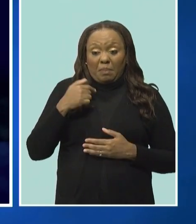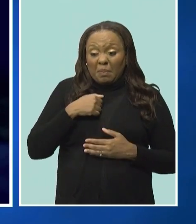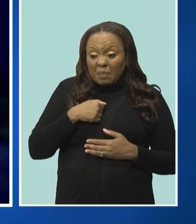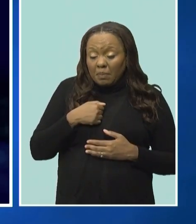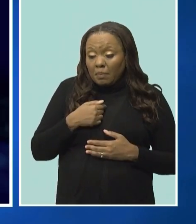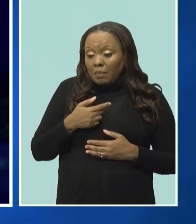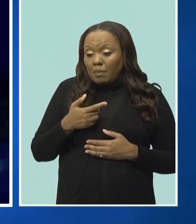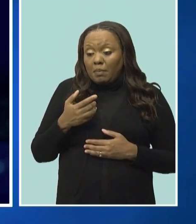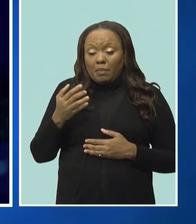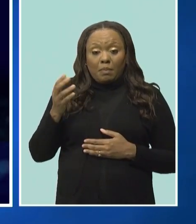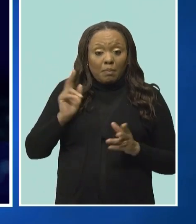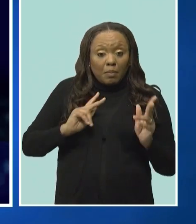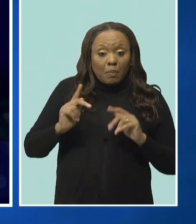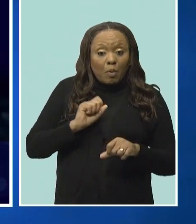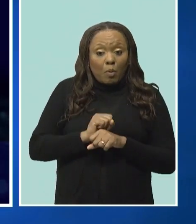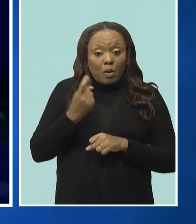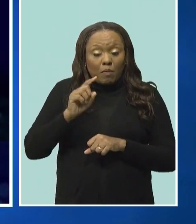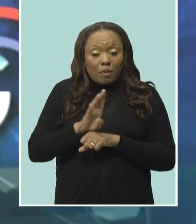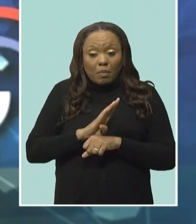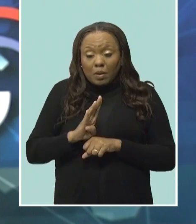on a contract of service in Barbados.